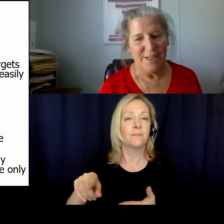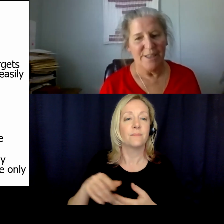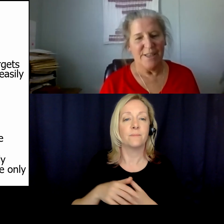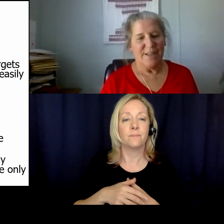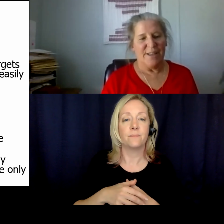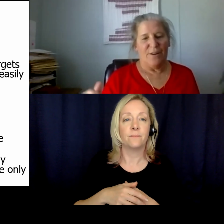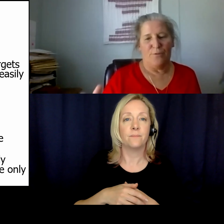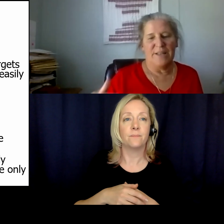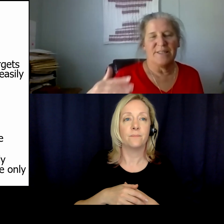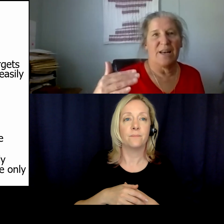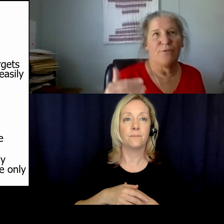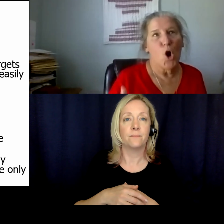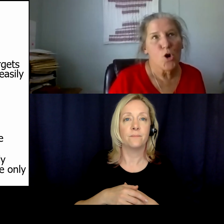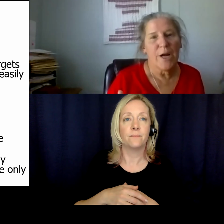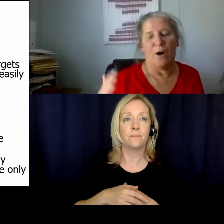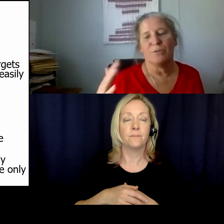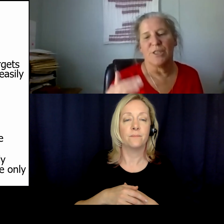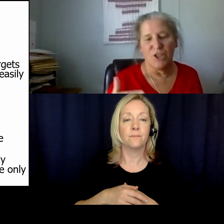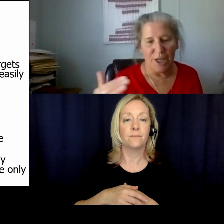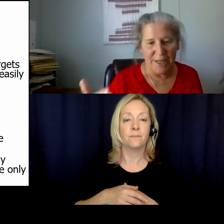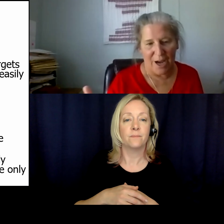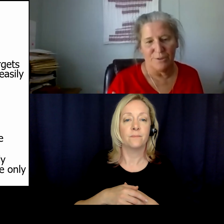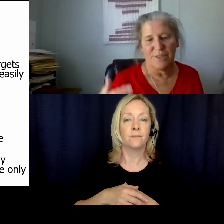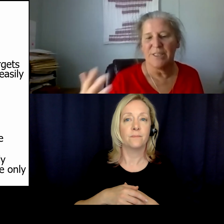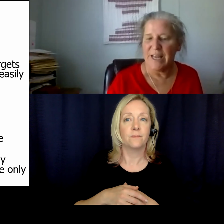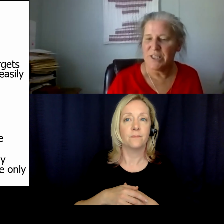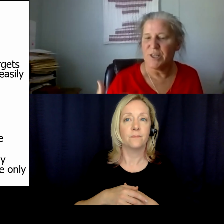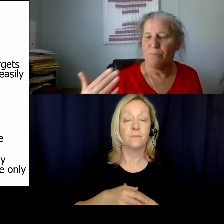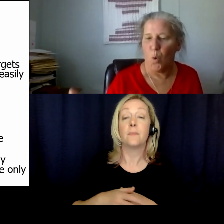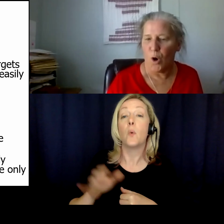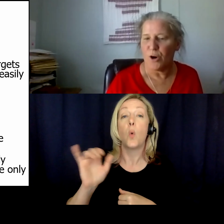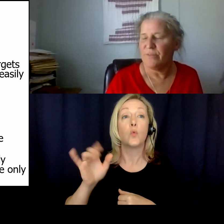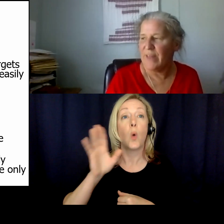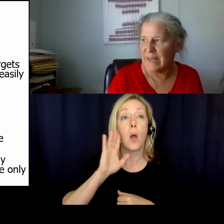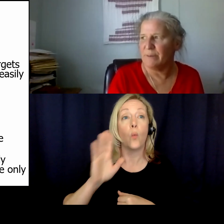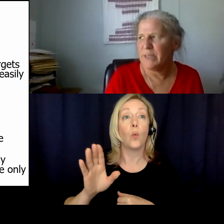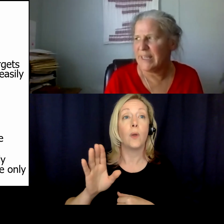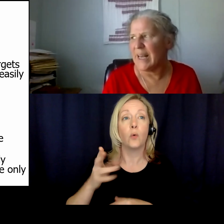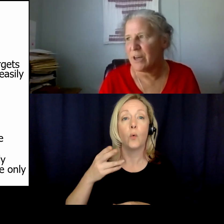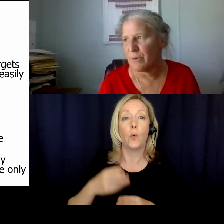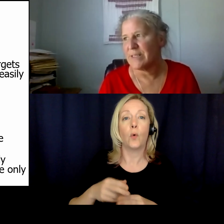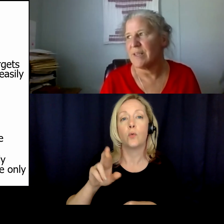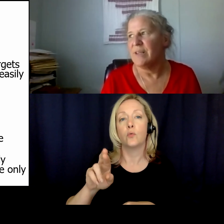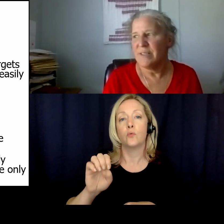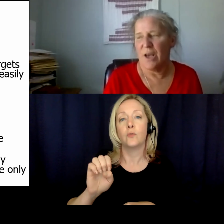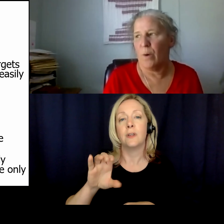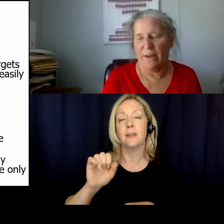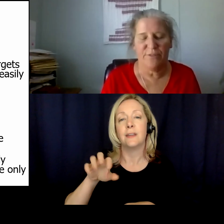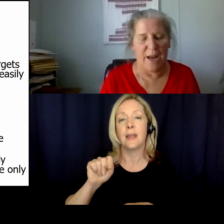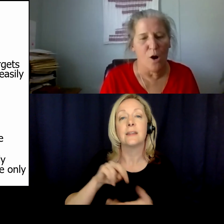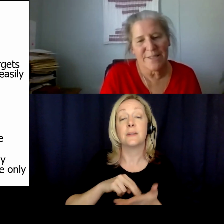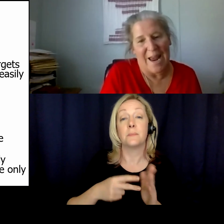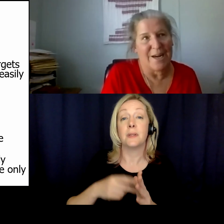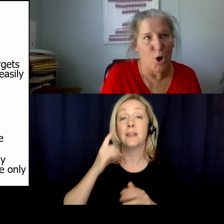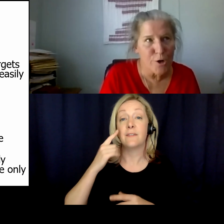correction, instead of her go to she goes, to teach them more that complete utterance. So if